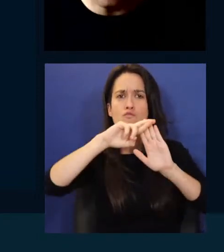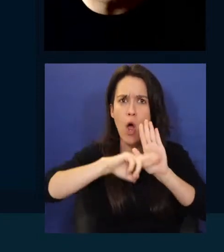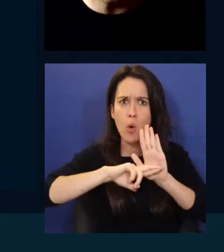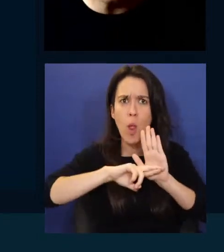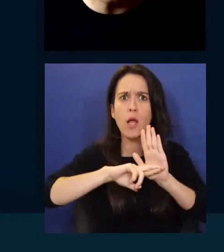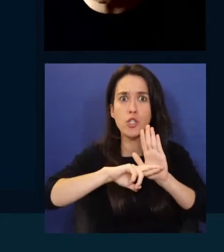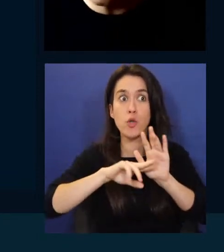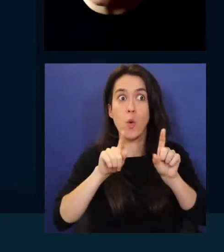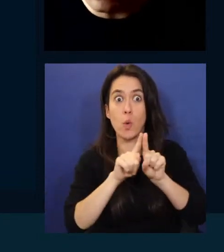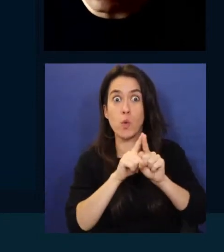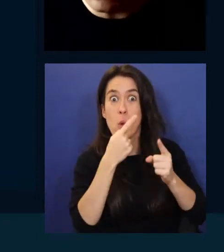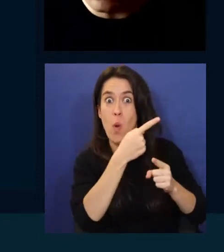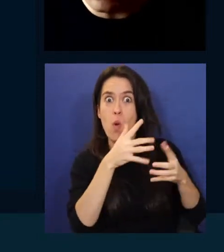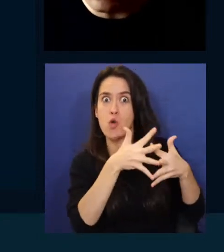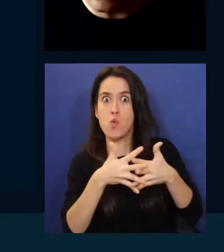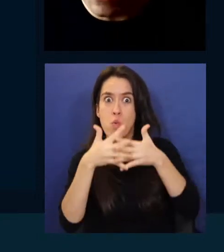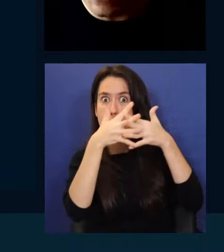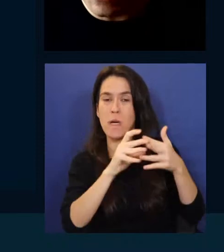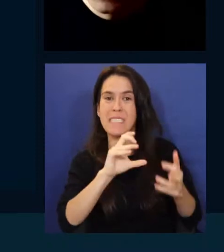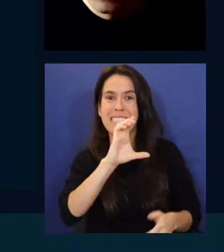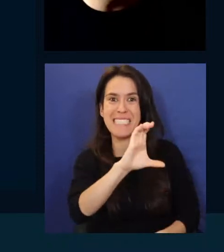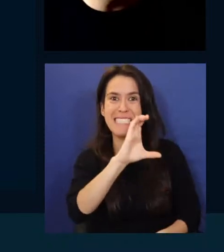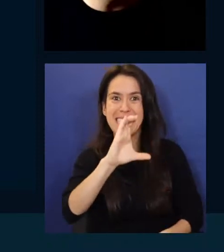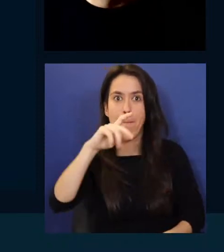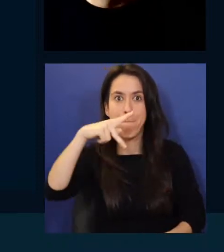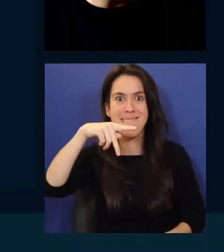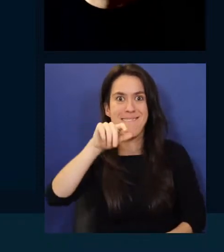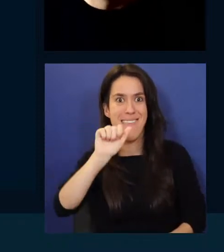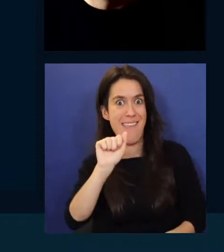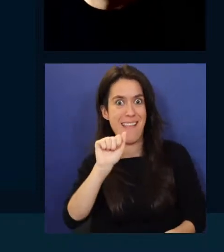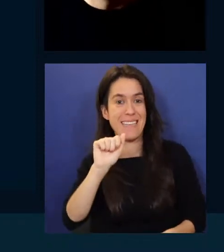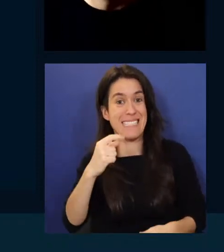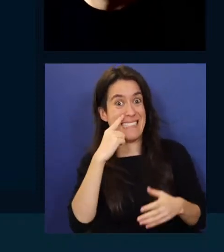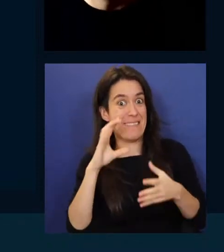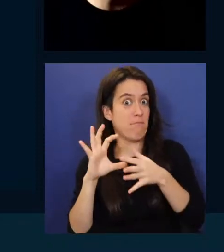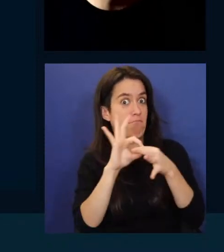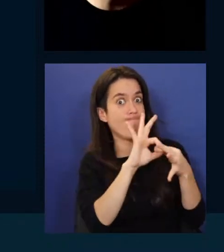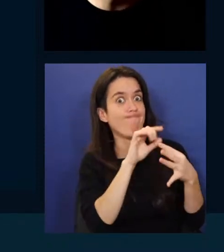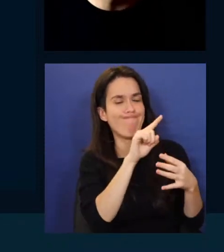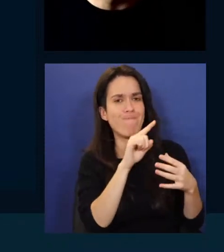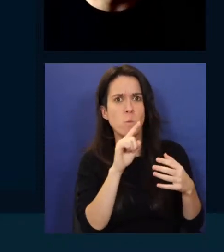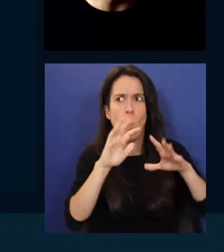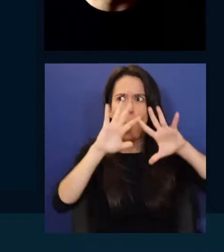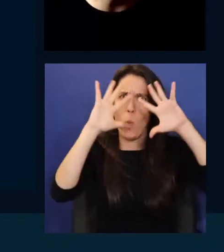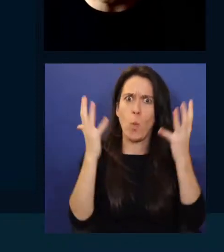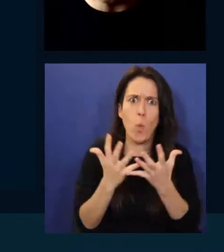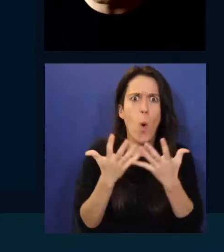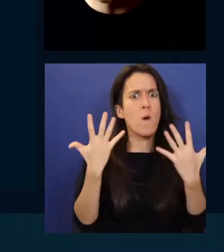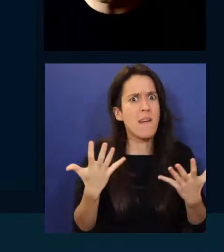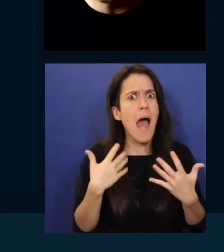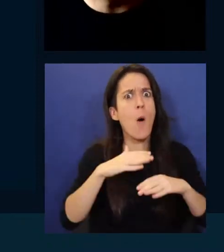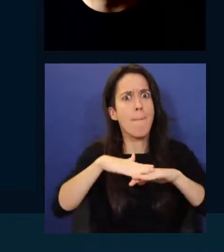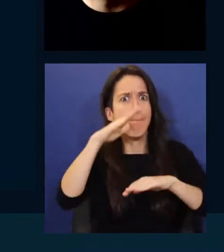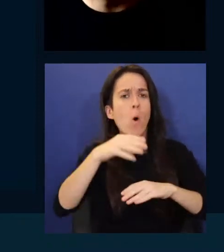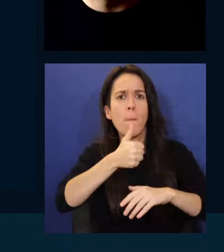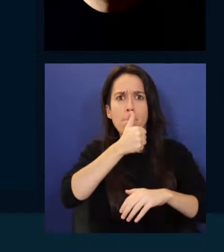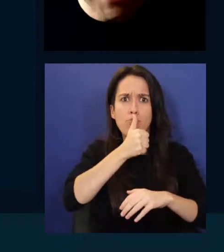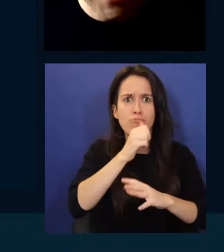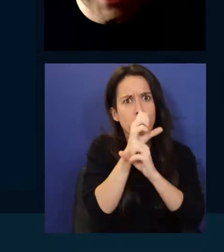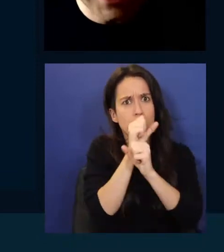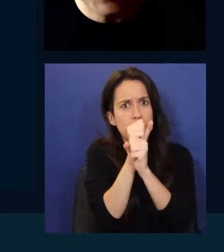called CCPA, and almost every region in the world has very strict requirements around privacy of data,